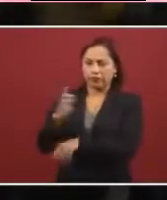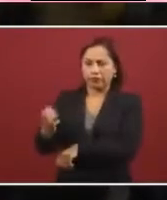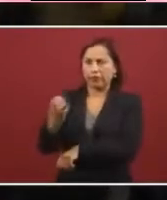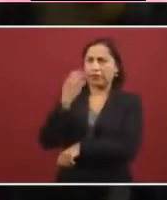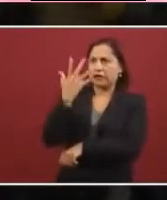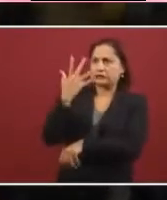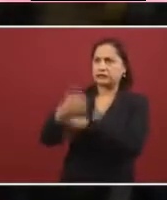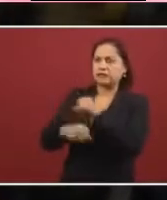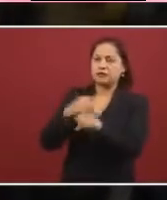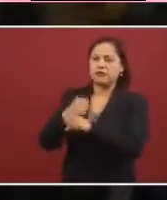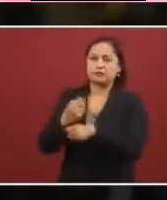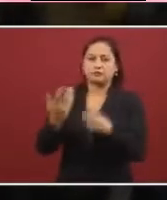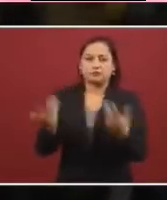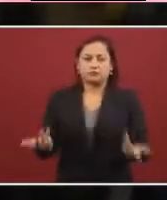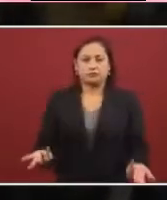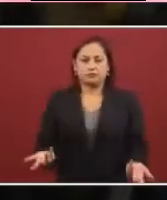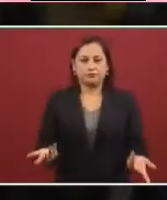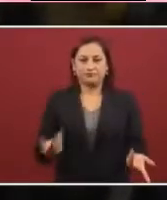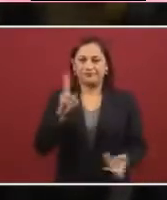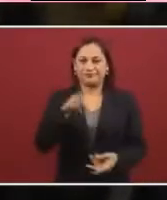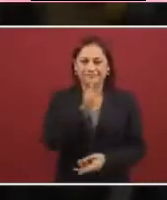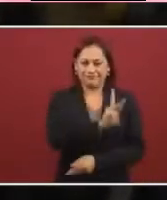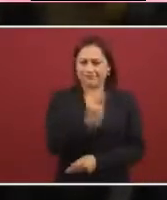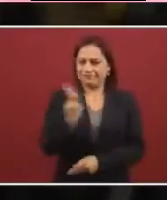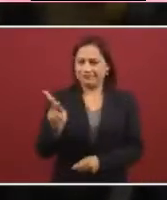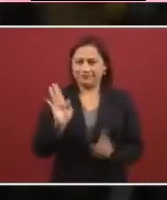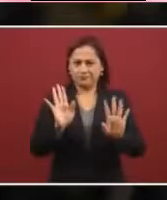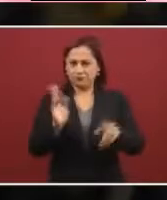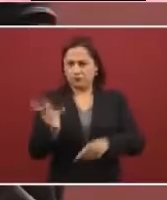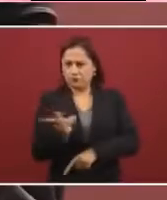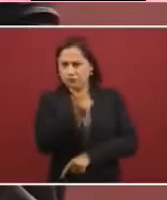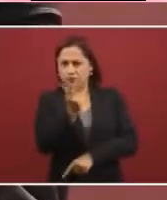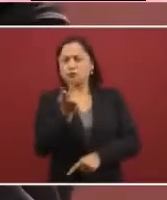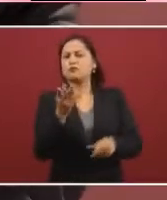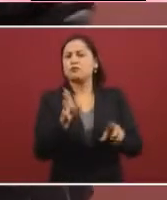something about it was a 2-year term and all of a sudden it's a 5-year term?